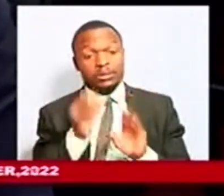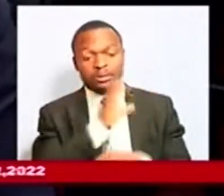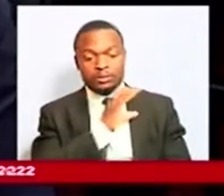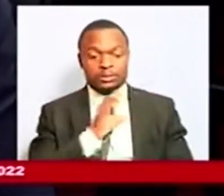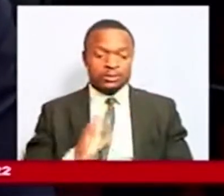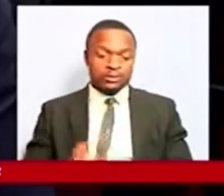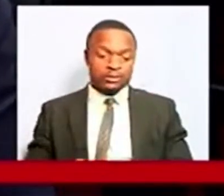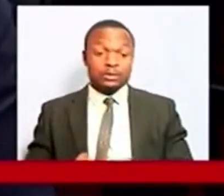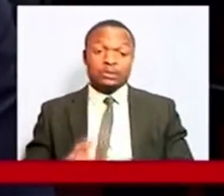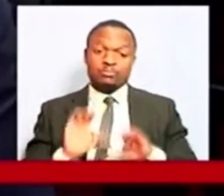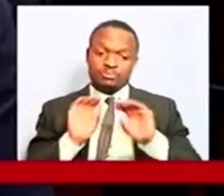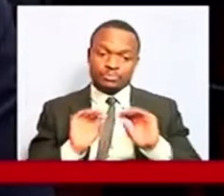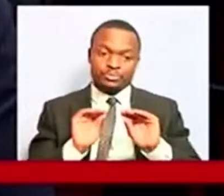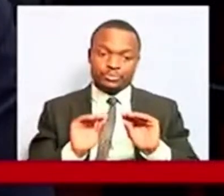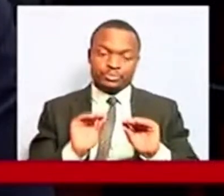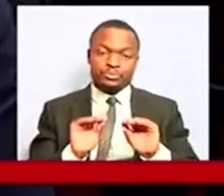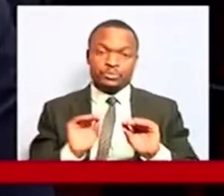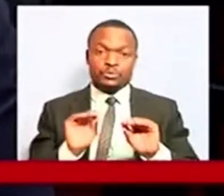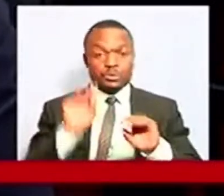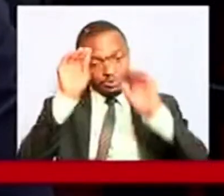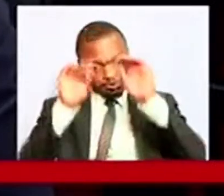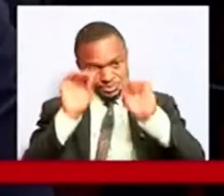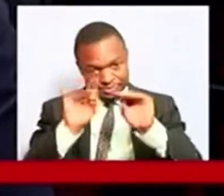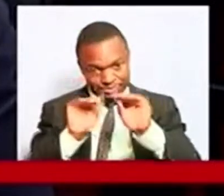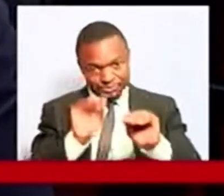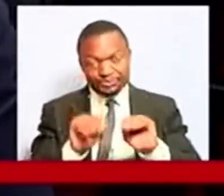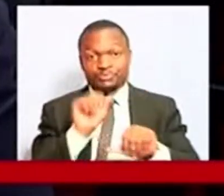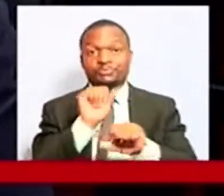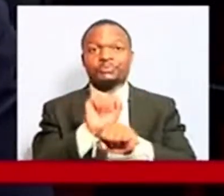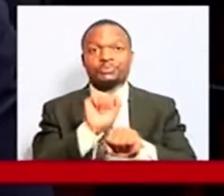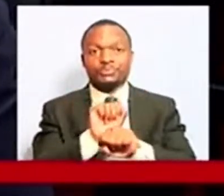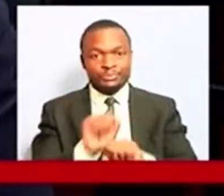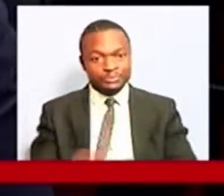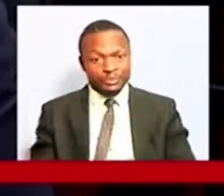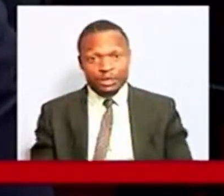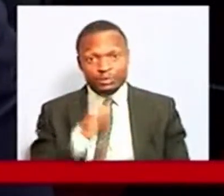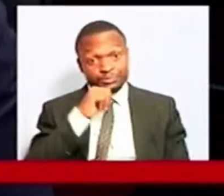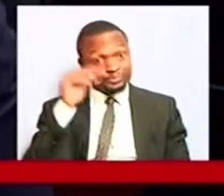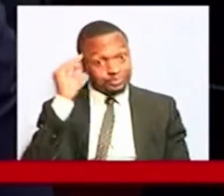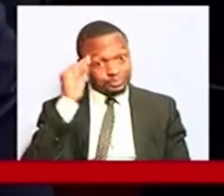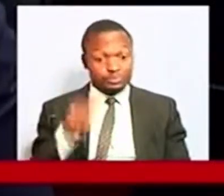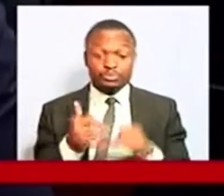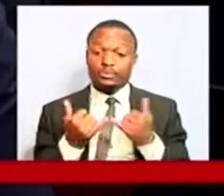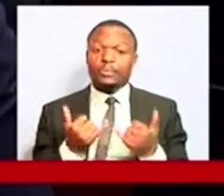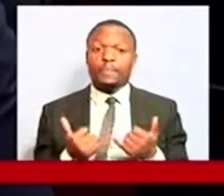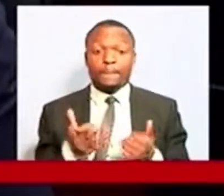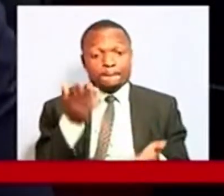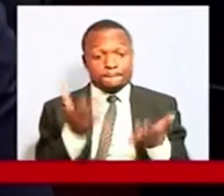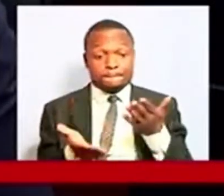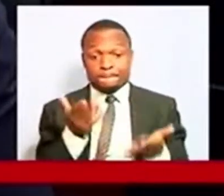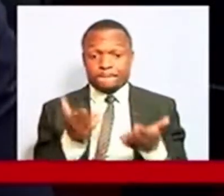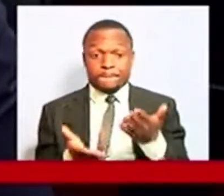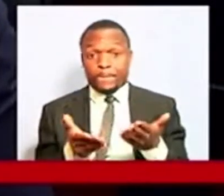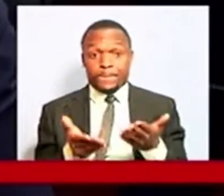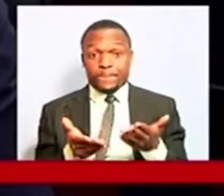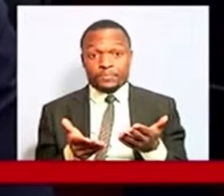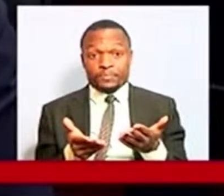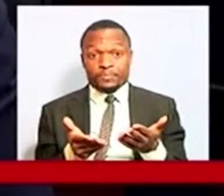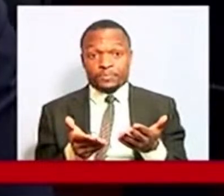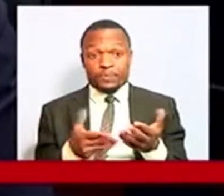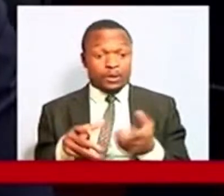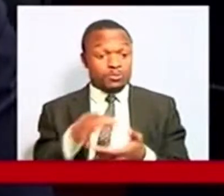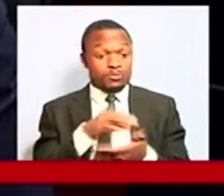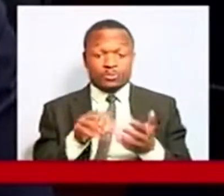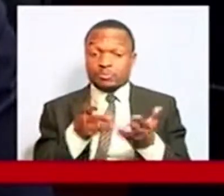was instructed to undertake the works. I don't know now, maybe it is a contradictory, or maybe I